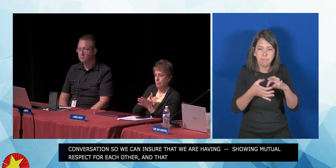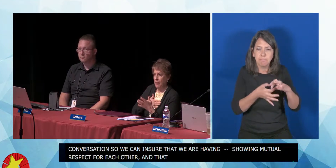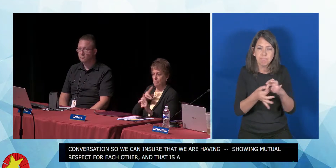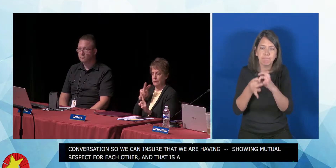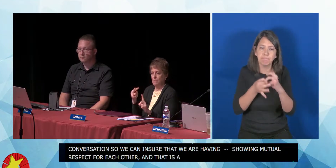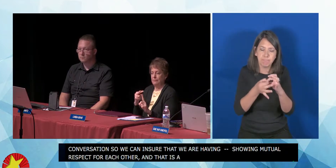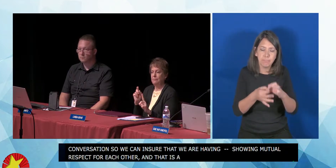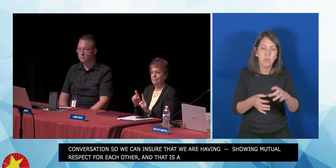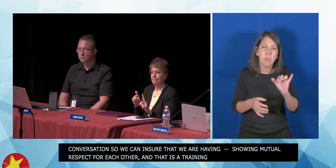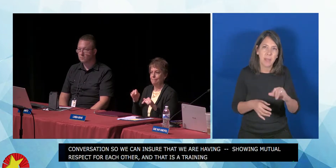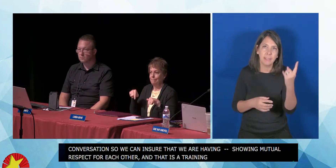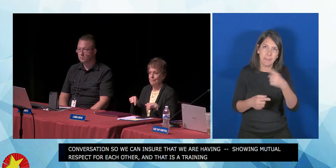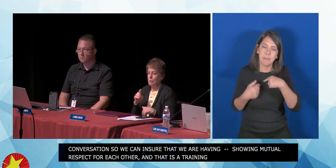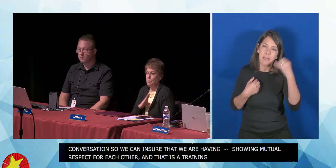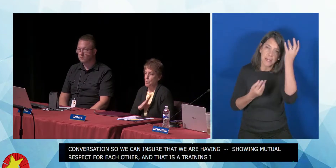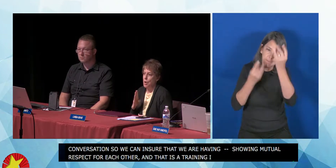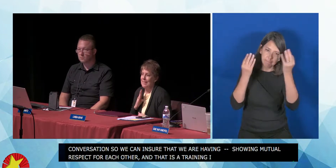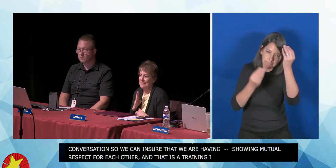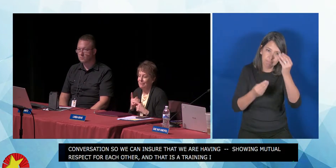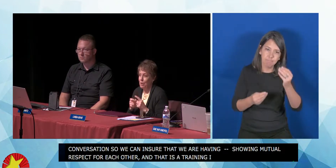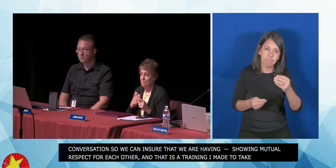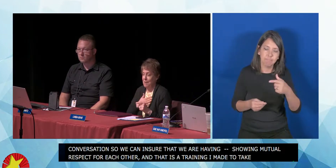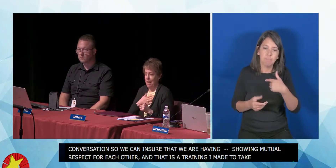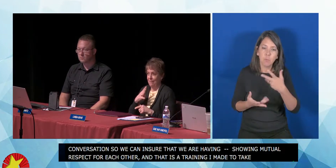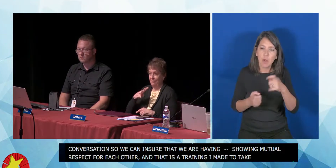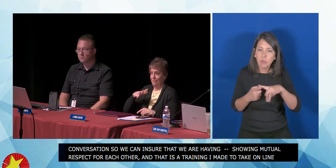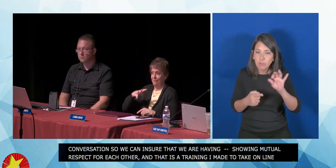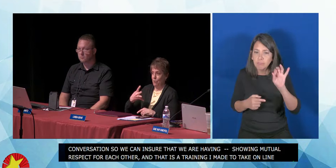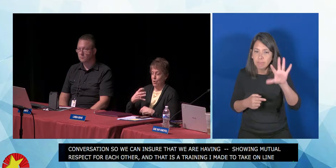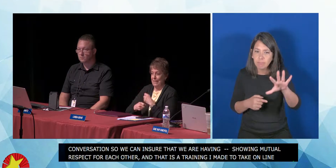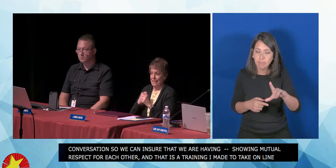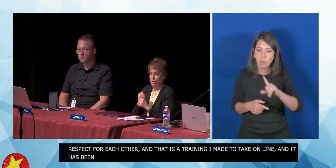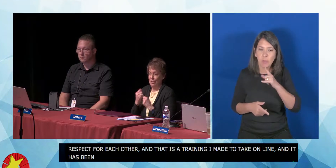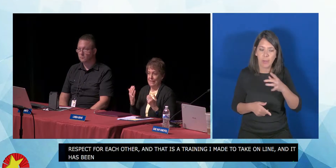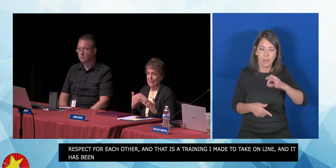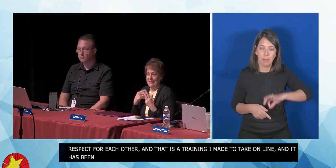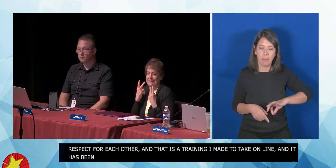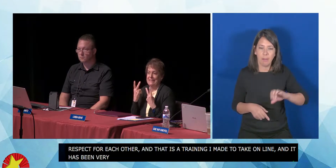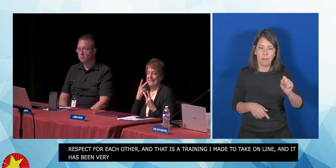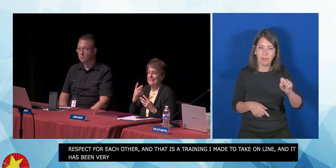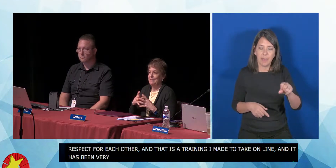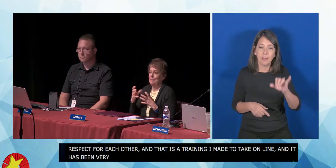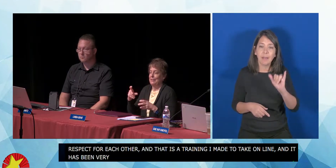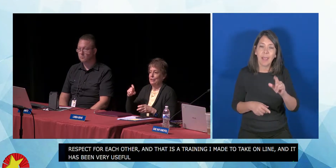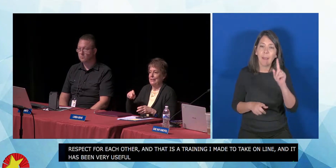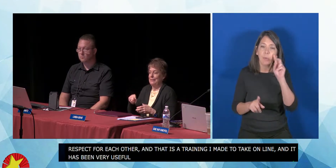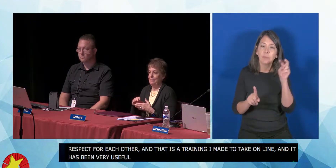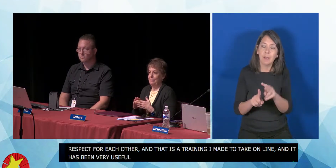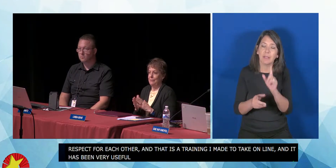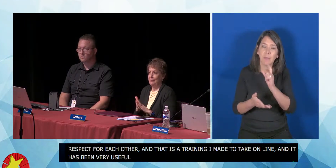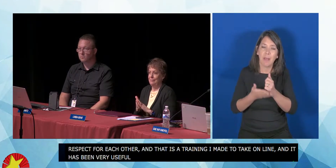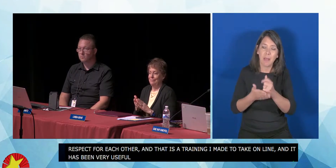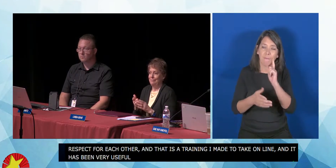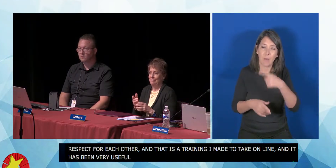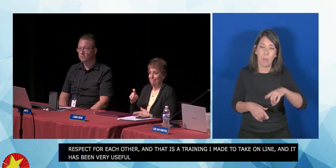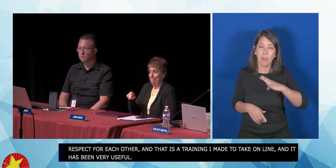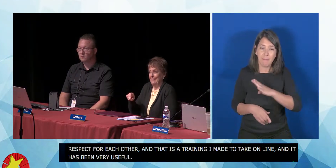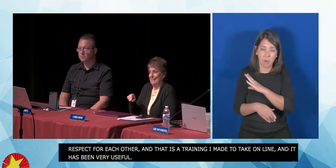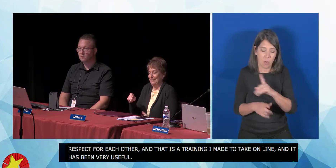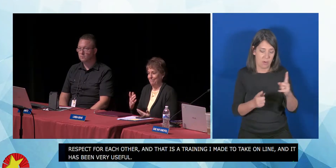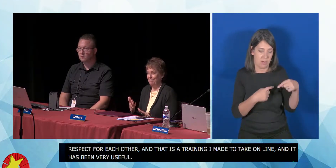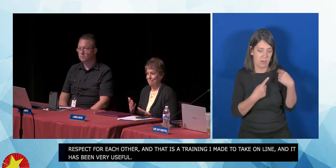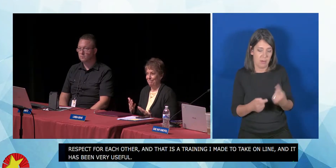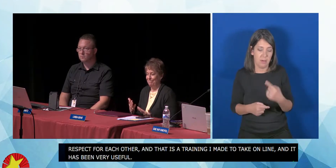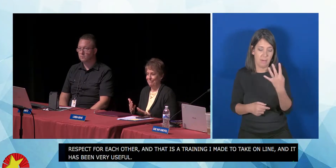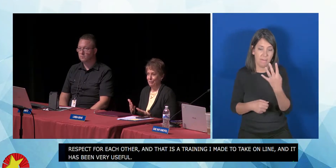and it has been very useful, and I thought that those perspectives might be useful for the board. In my 4 years here, I have